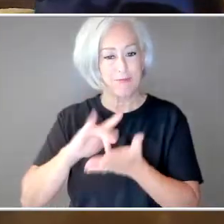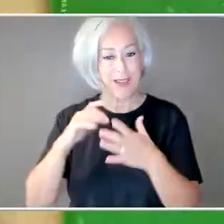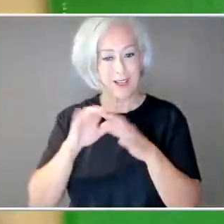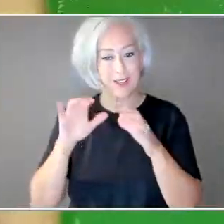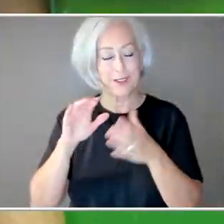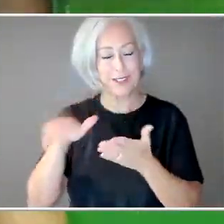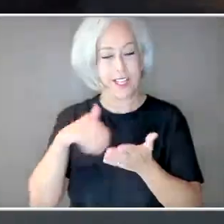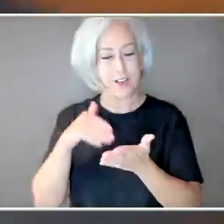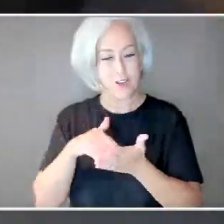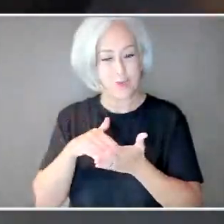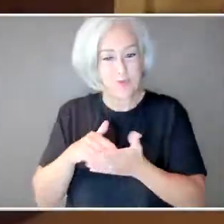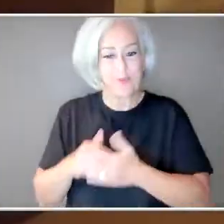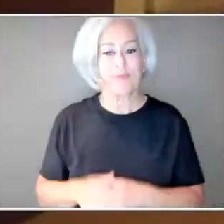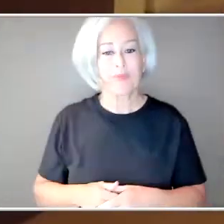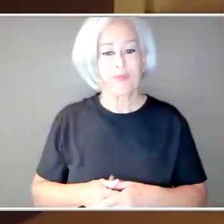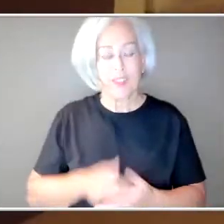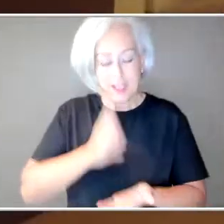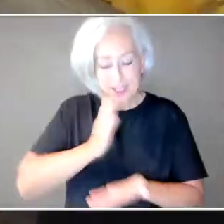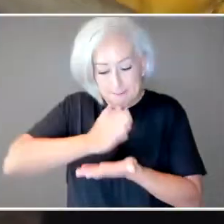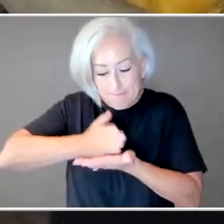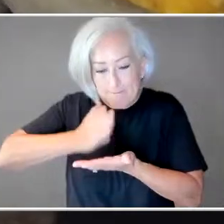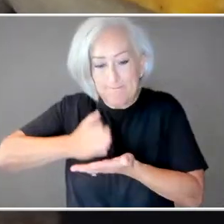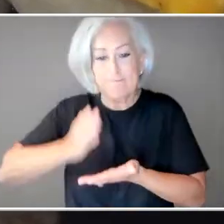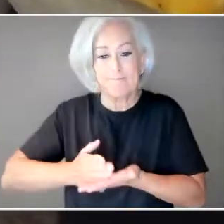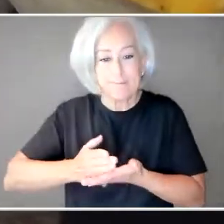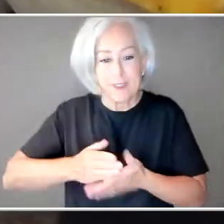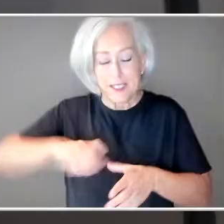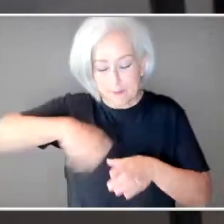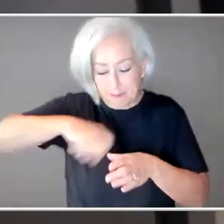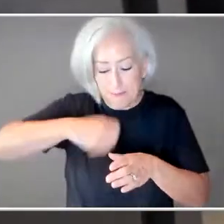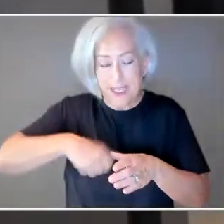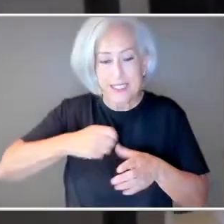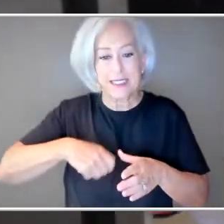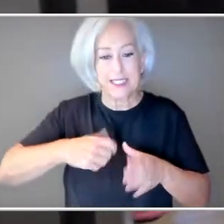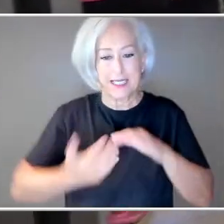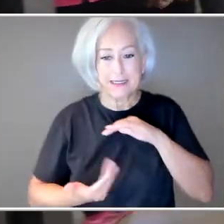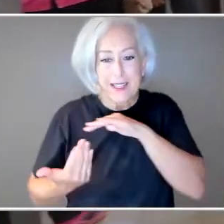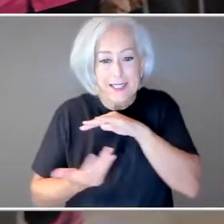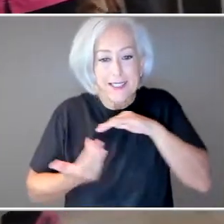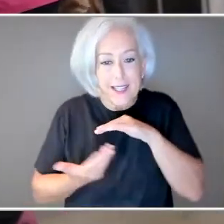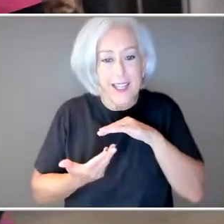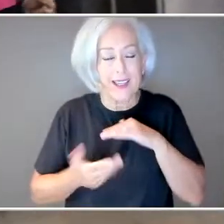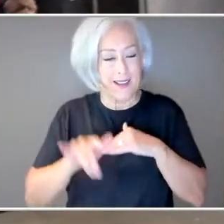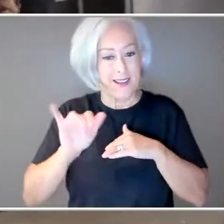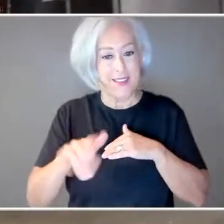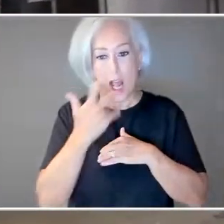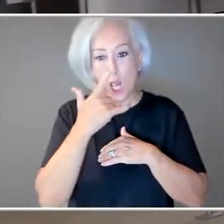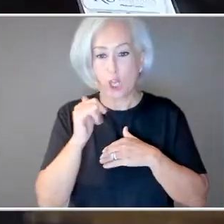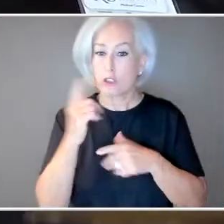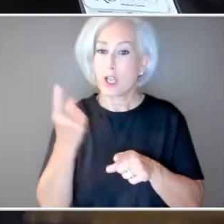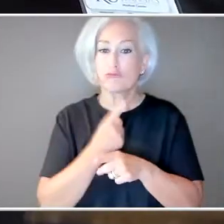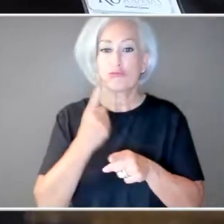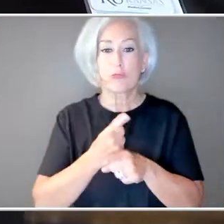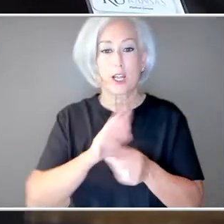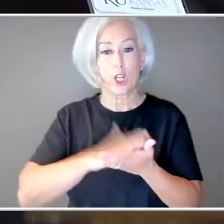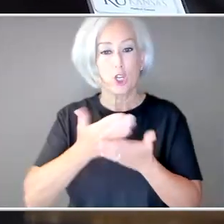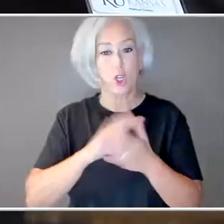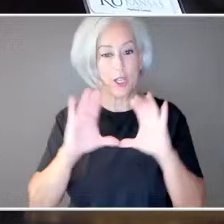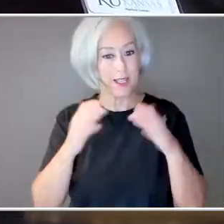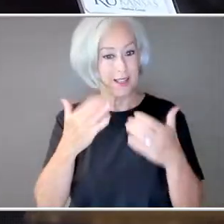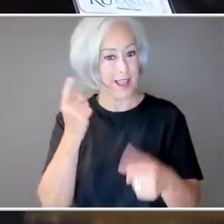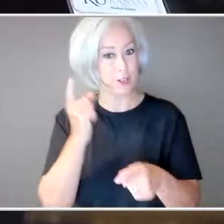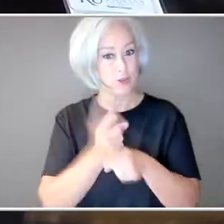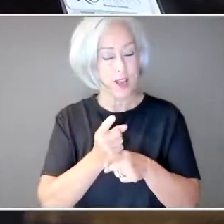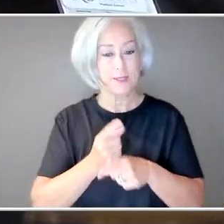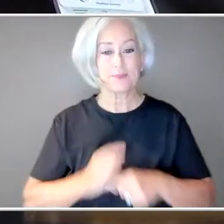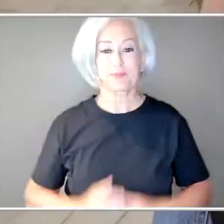Between the dicing, grating, cutting, mixing, chopping, and sizzling, this looks like a regular cooking class. Go ahead and